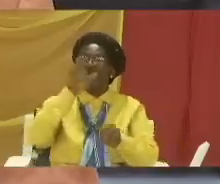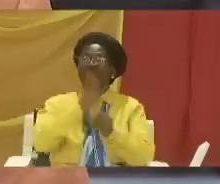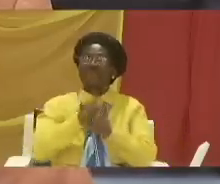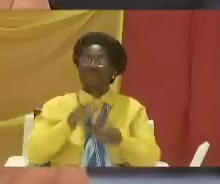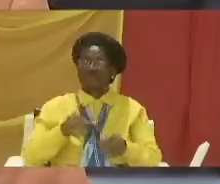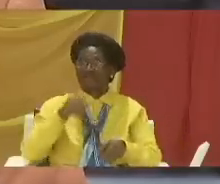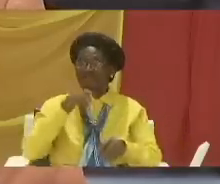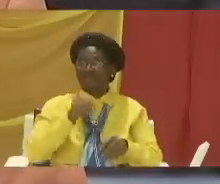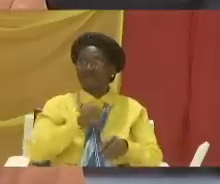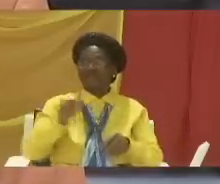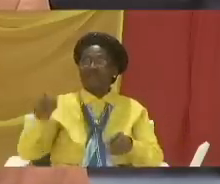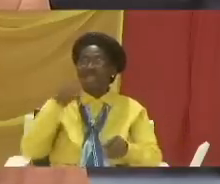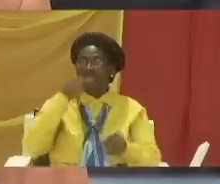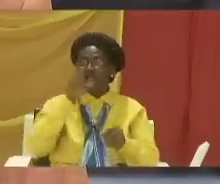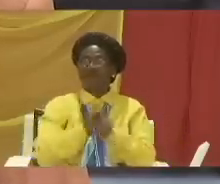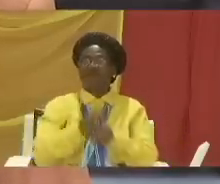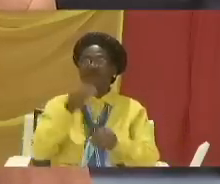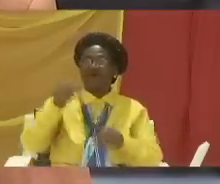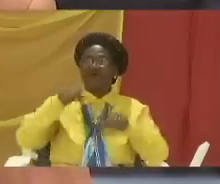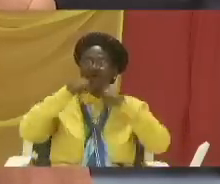The covenant of blessings